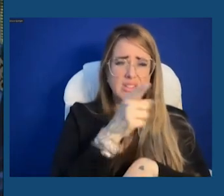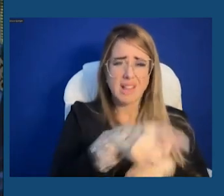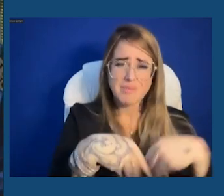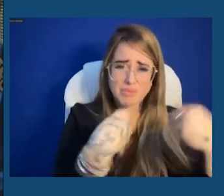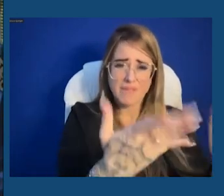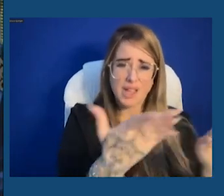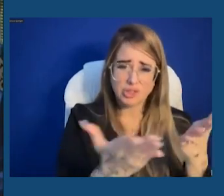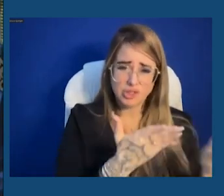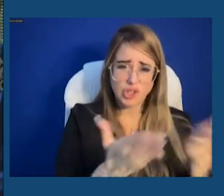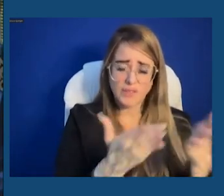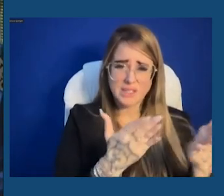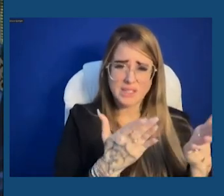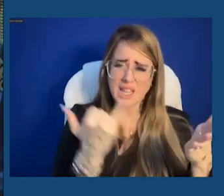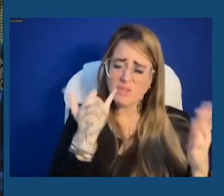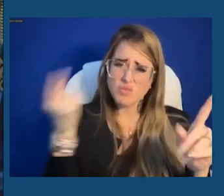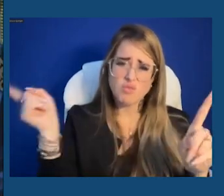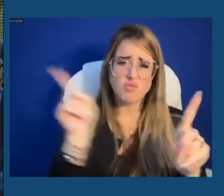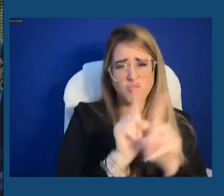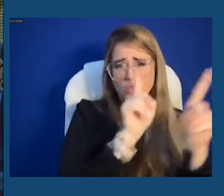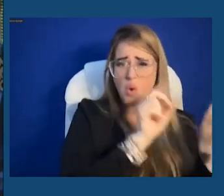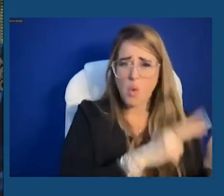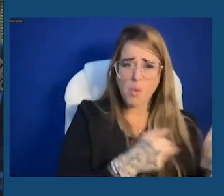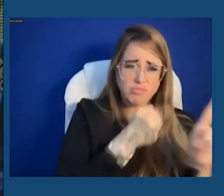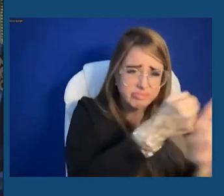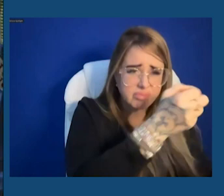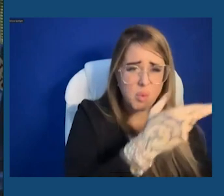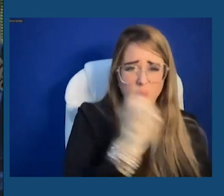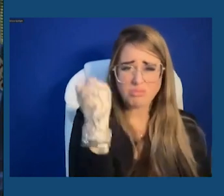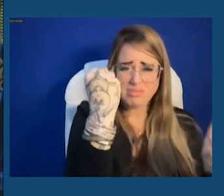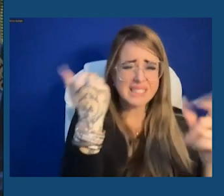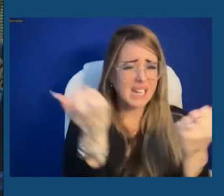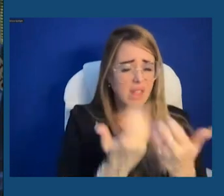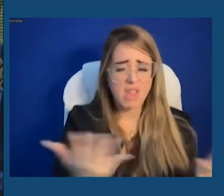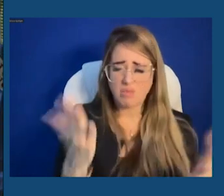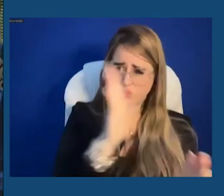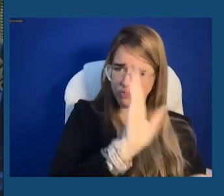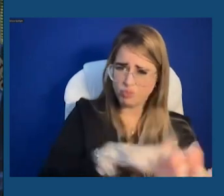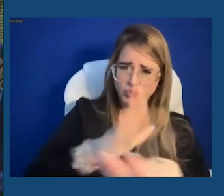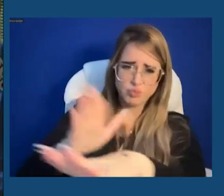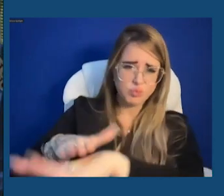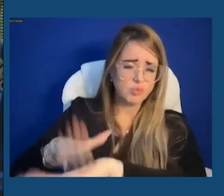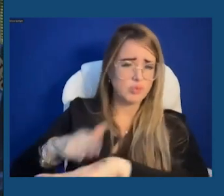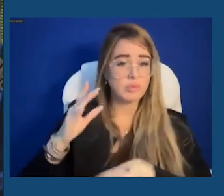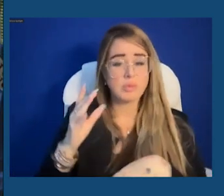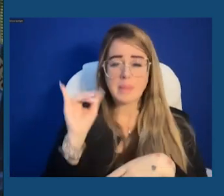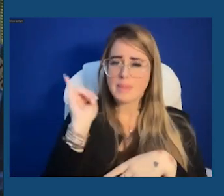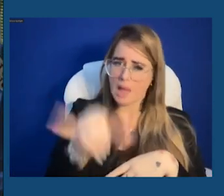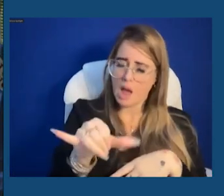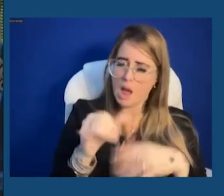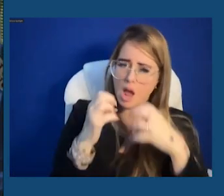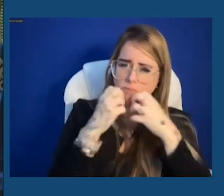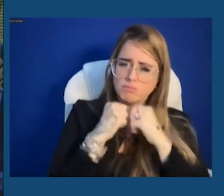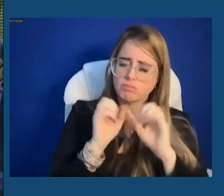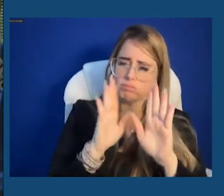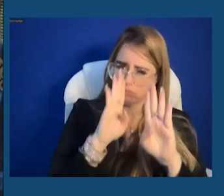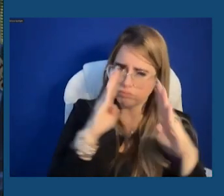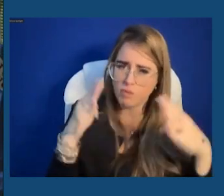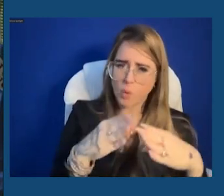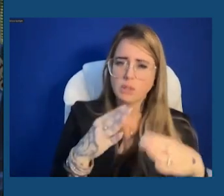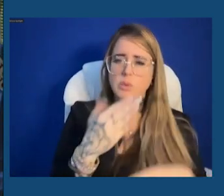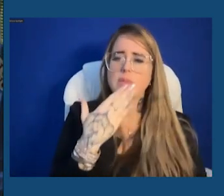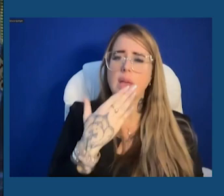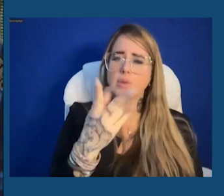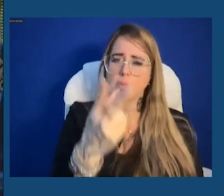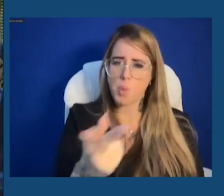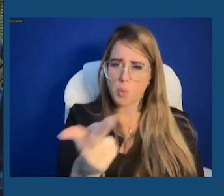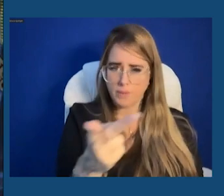for gosh sakes. And so that's what's top of mind for us as well. So to Kathy Wild and Stuart Applebaum, I want to thank both of you for championing